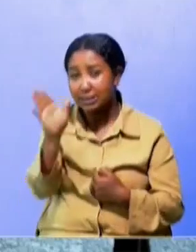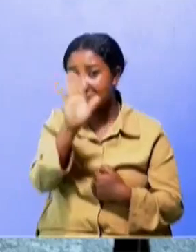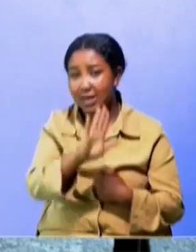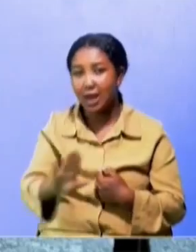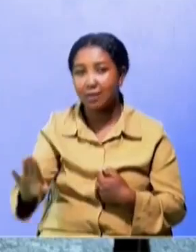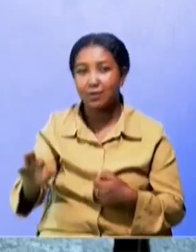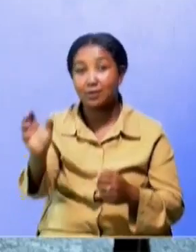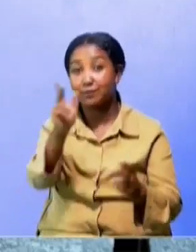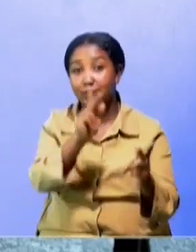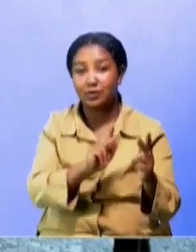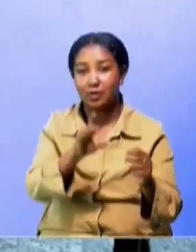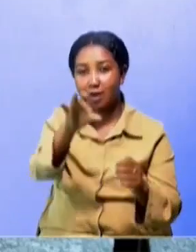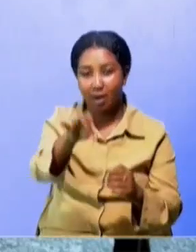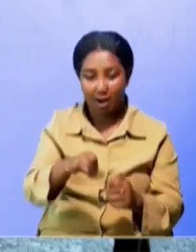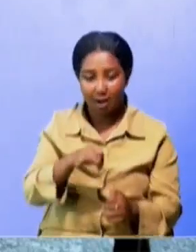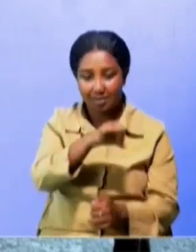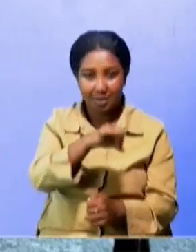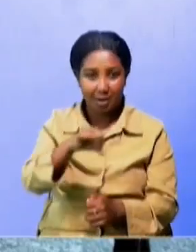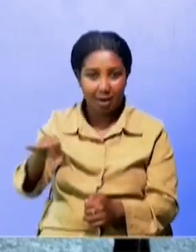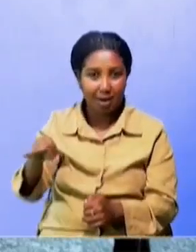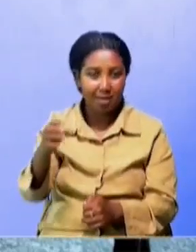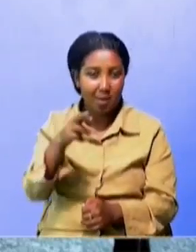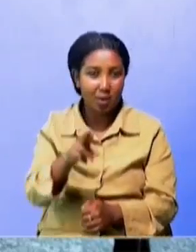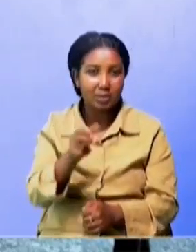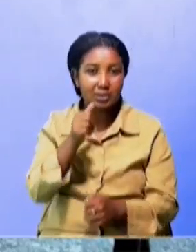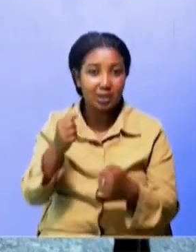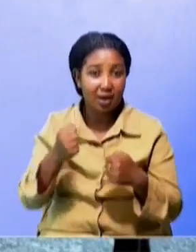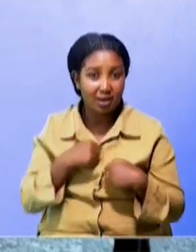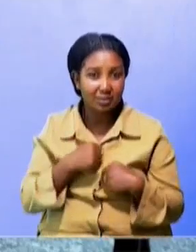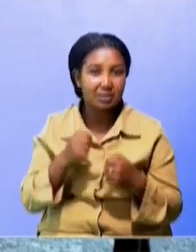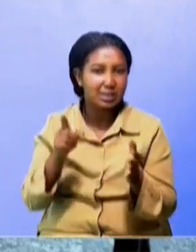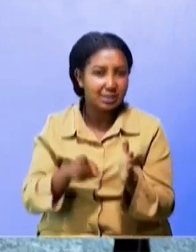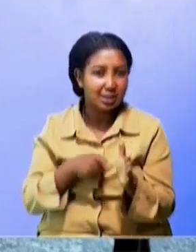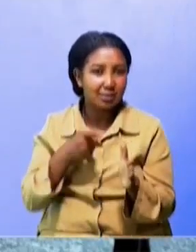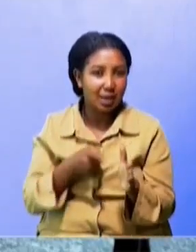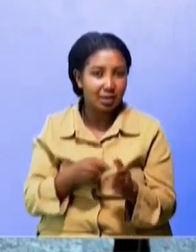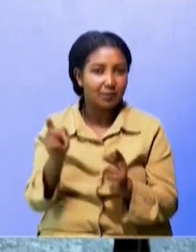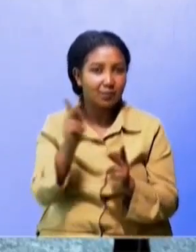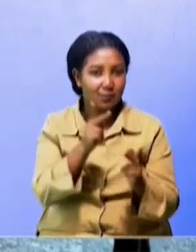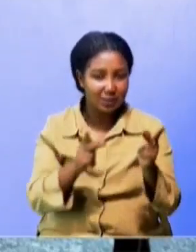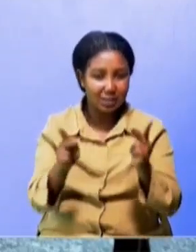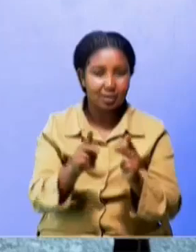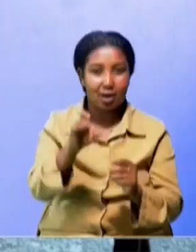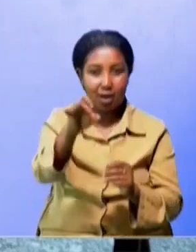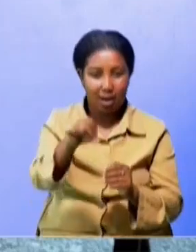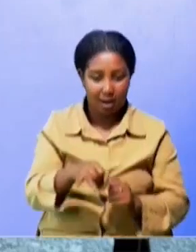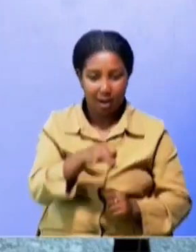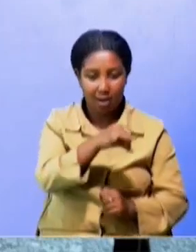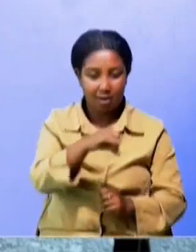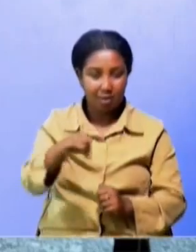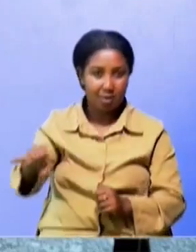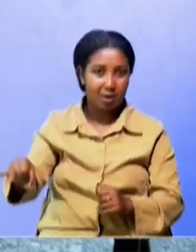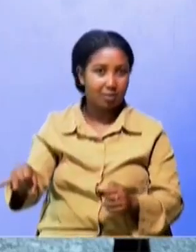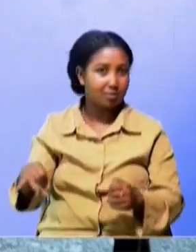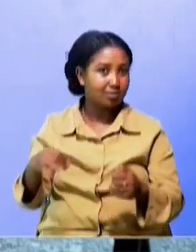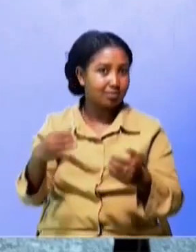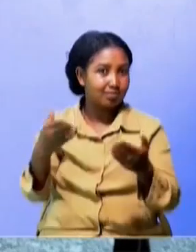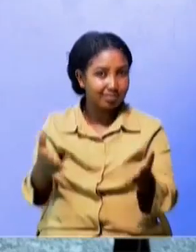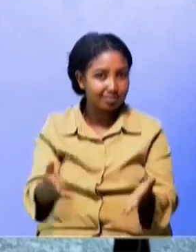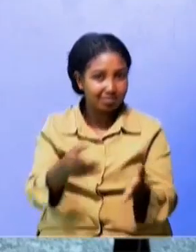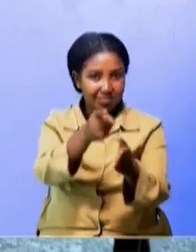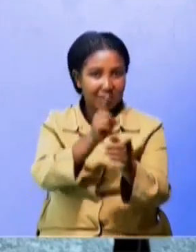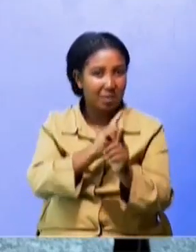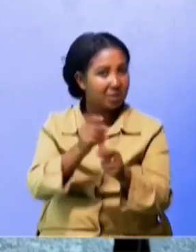never visited Lalibela. Or she has sometimes visited what? Lalibela. I mean, maybe it's once